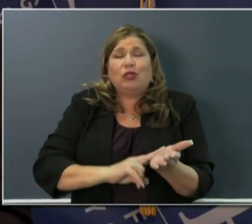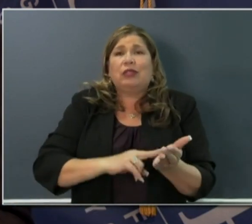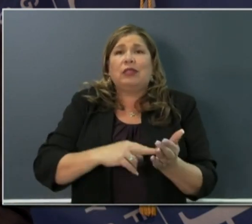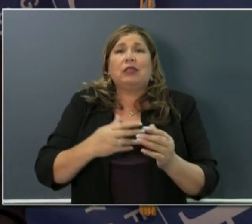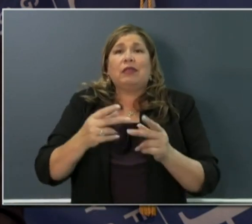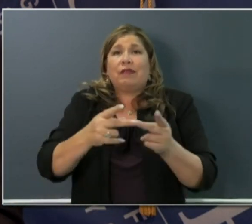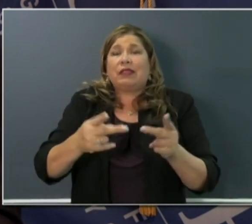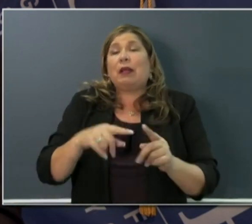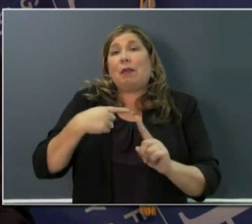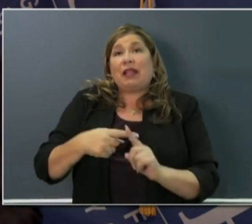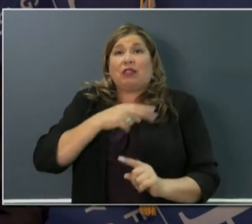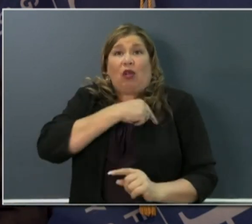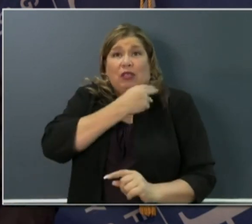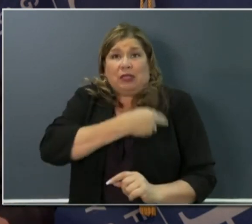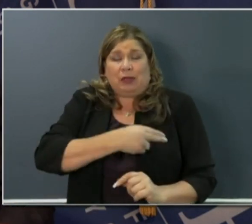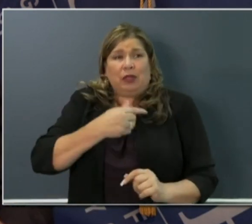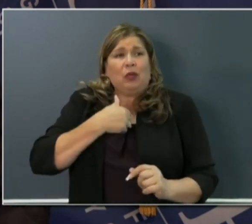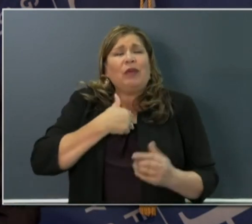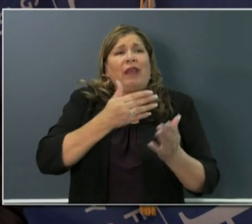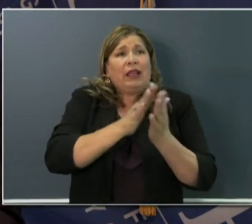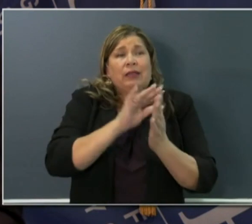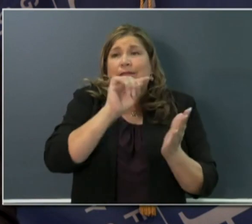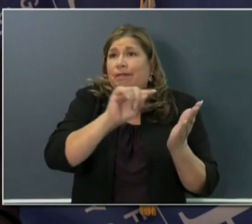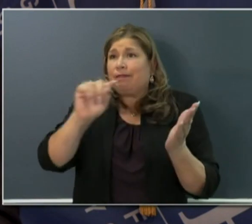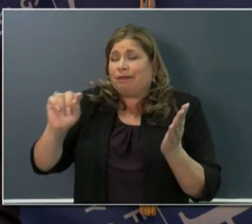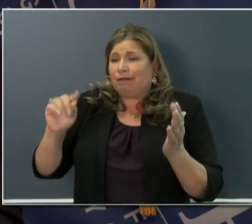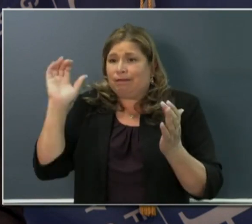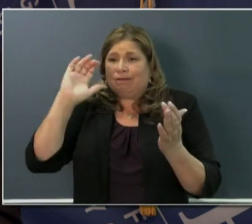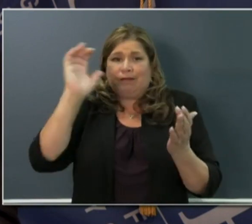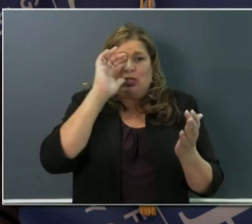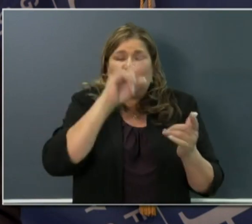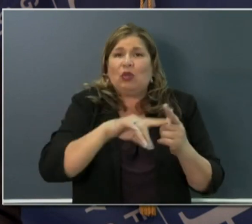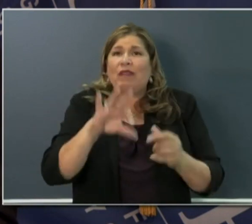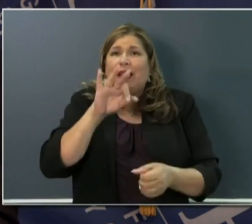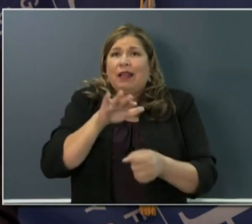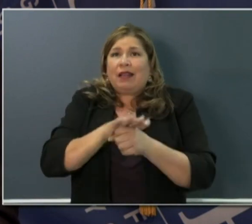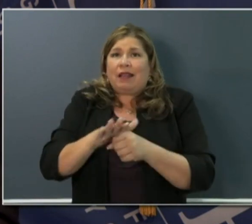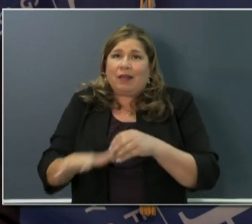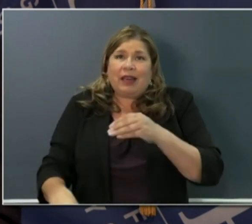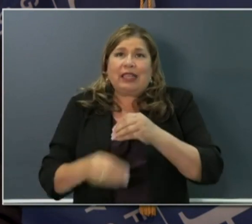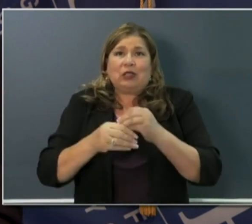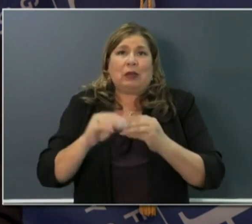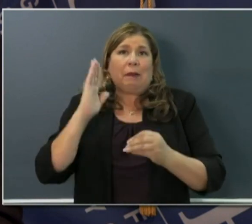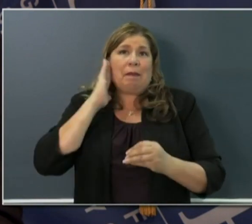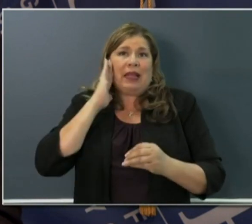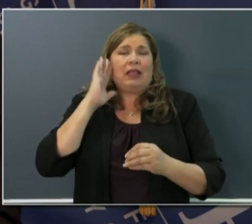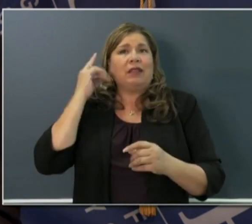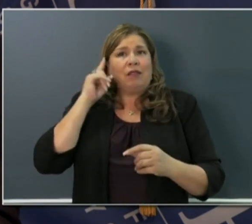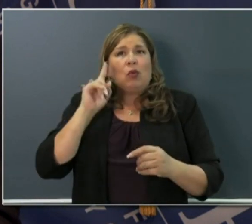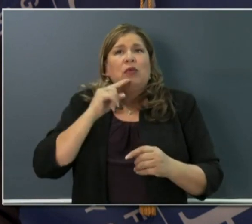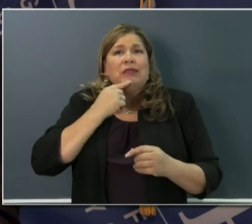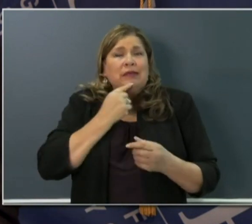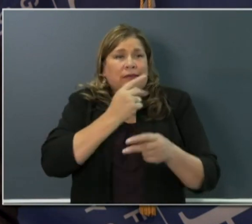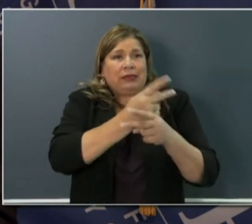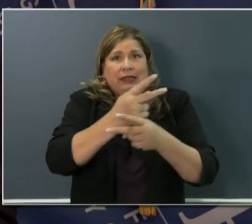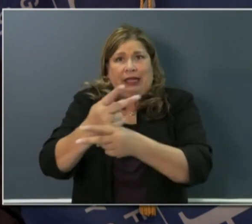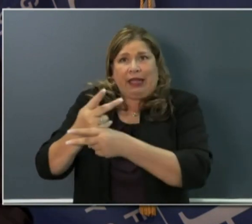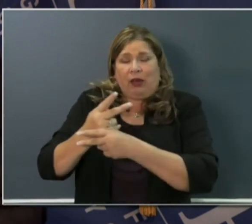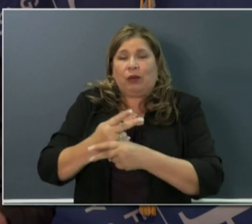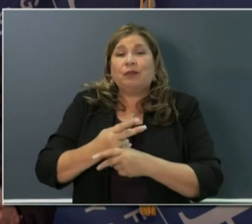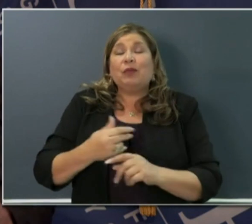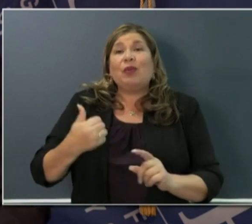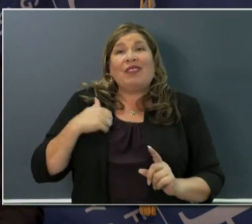and our hospitals to find additional bed capacity for acute care throughout the state of California. In terms of that 50,000